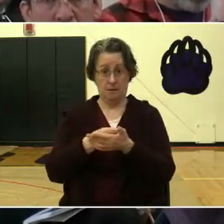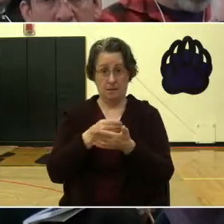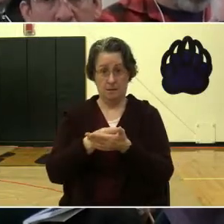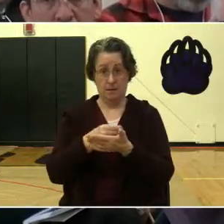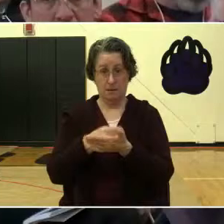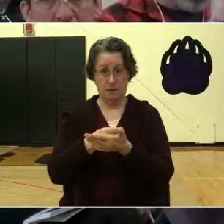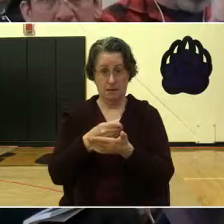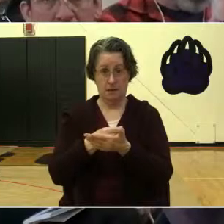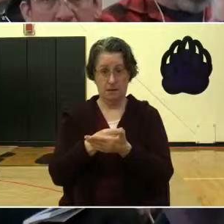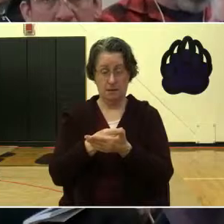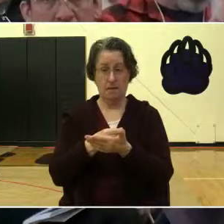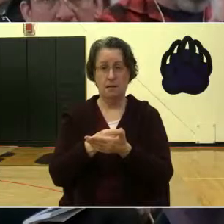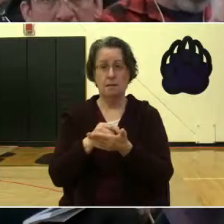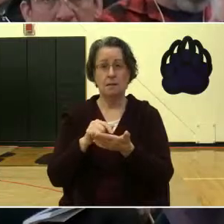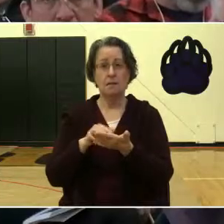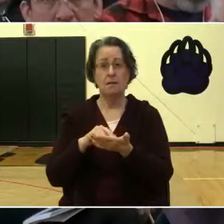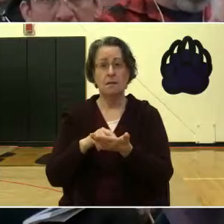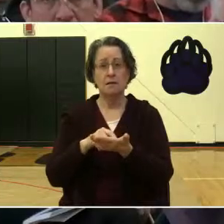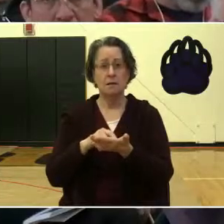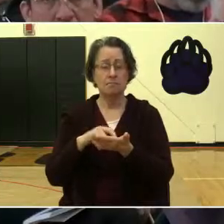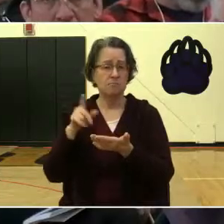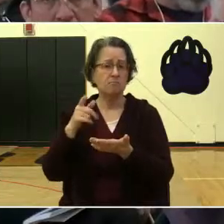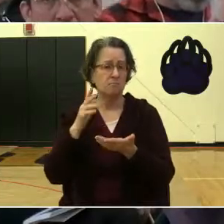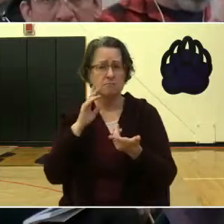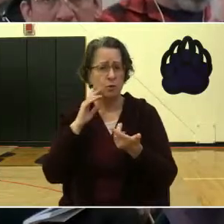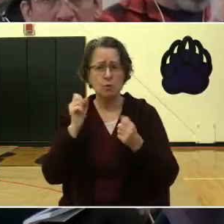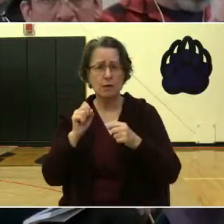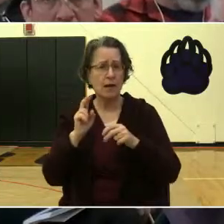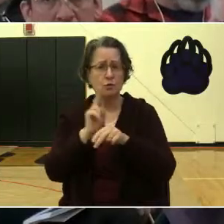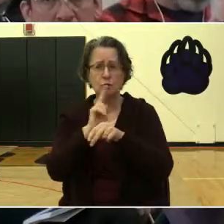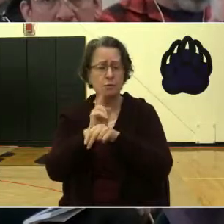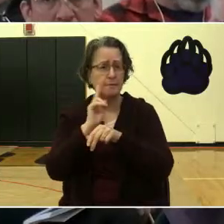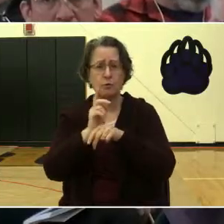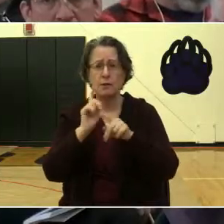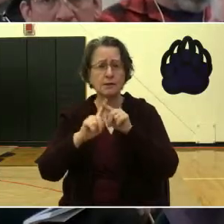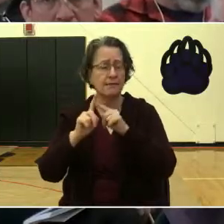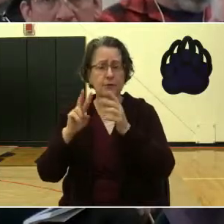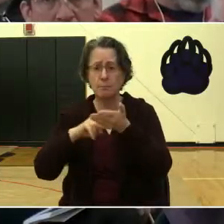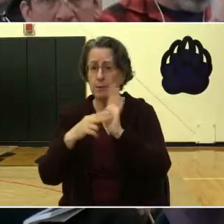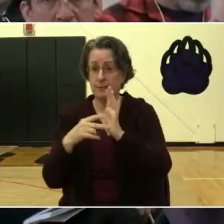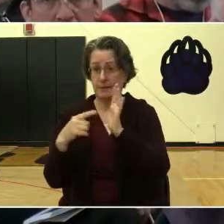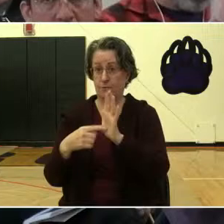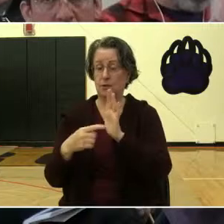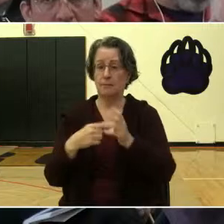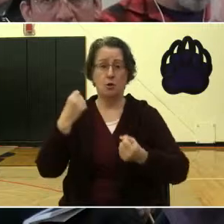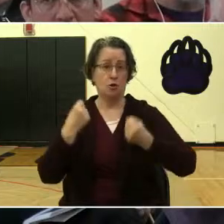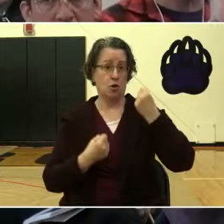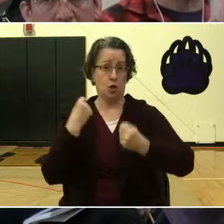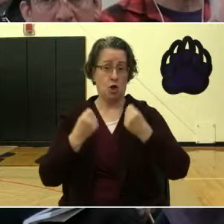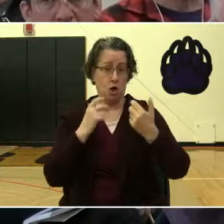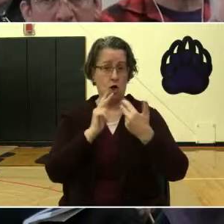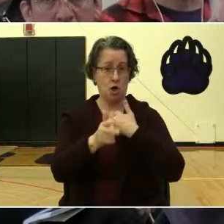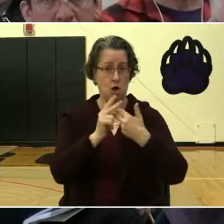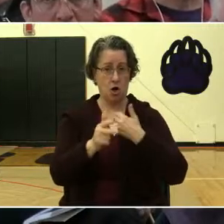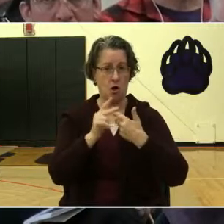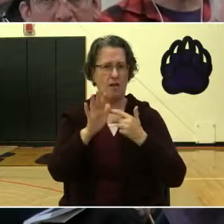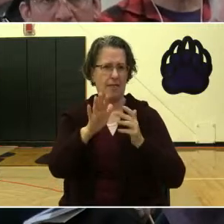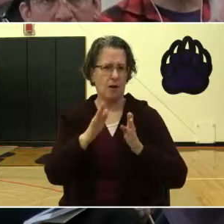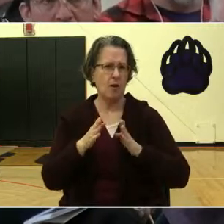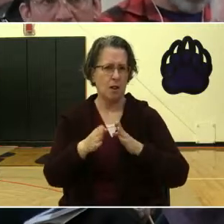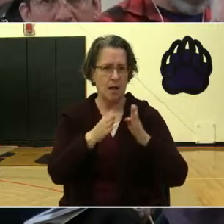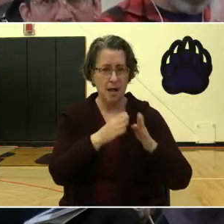for um not just Street Paving for cars but um kind of thinking holistically about our streets in terms of